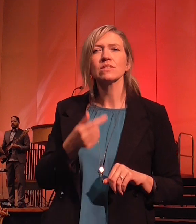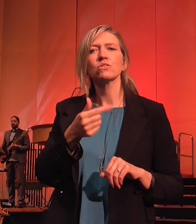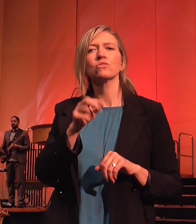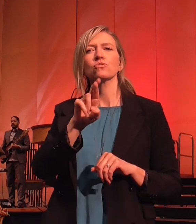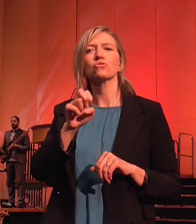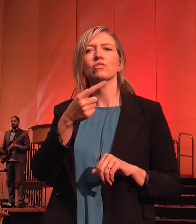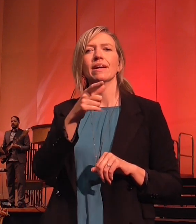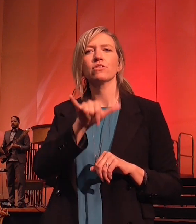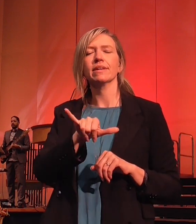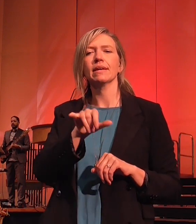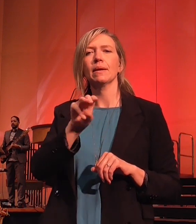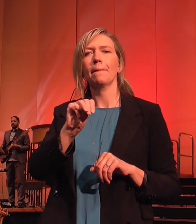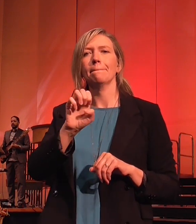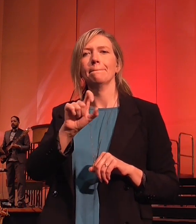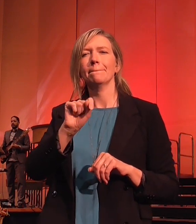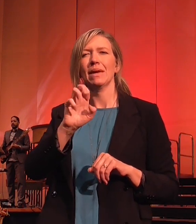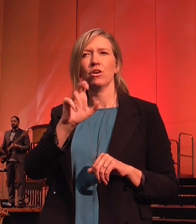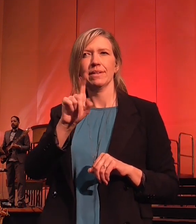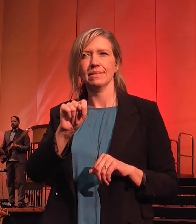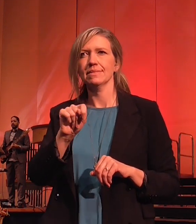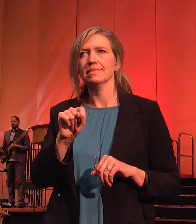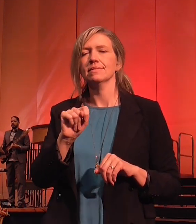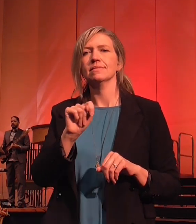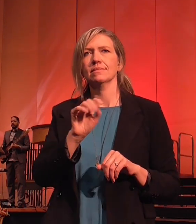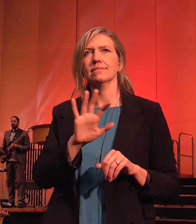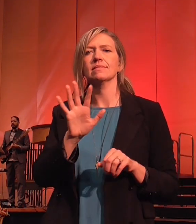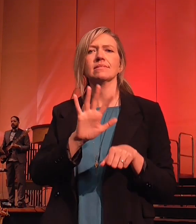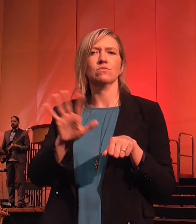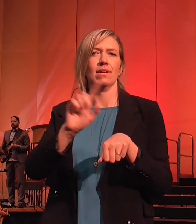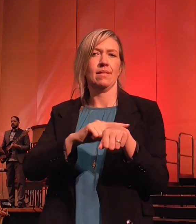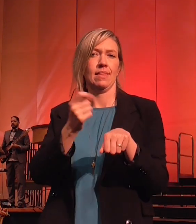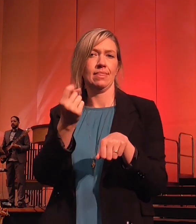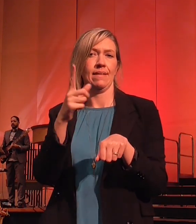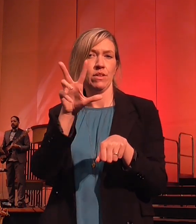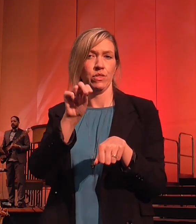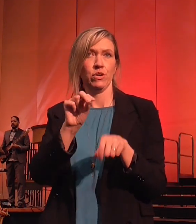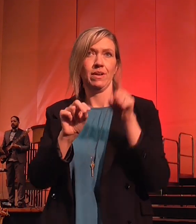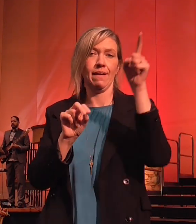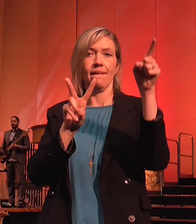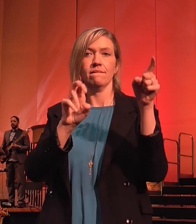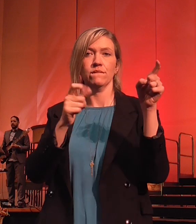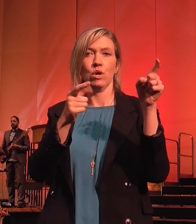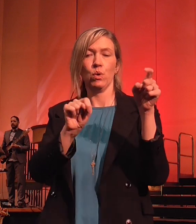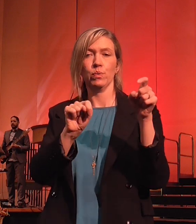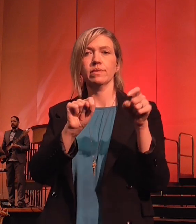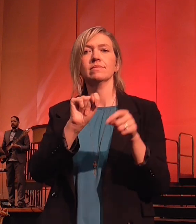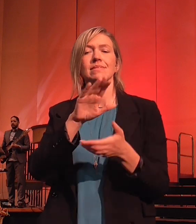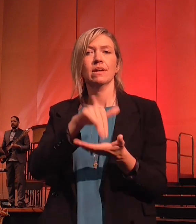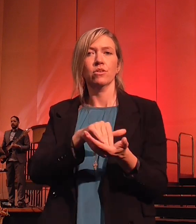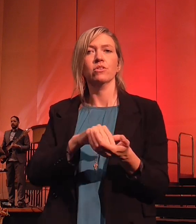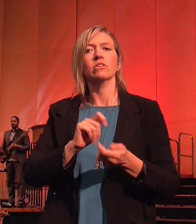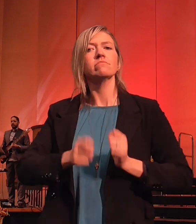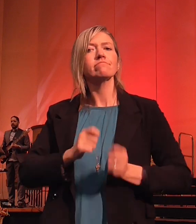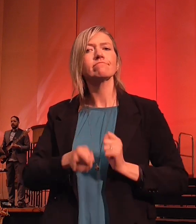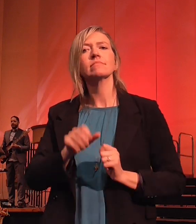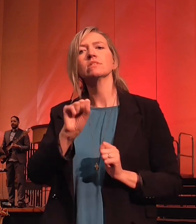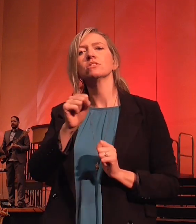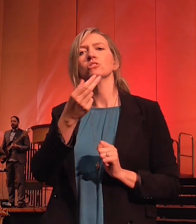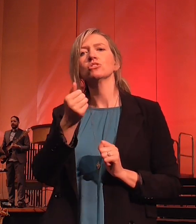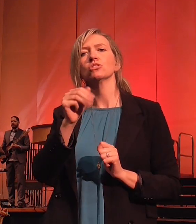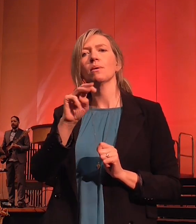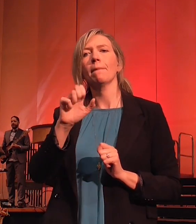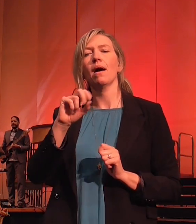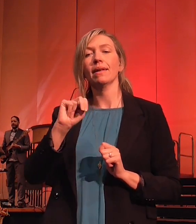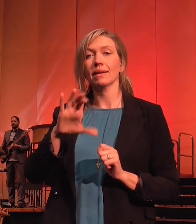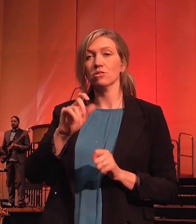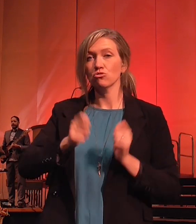Zamira. Gregory Merritt, one of our practitioners at about 11:30 in the Vote, is facilitating a shamanic drumming workshop today. If you'd like to be a part